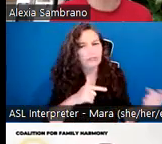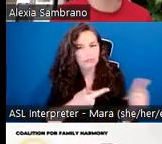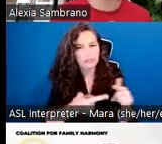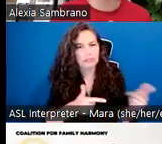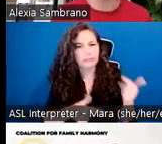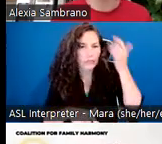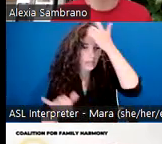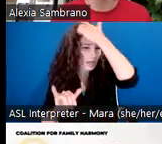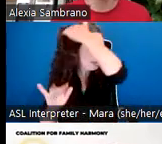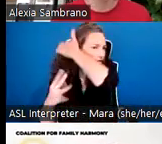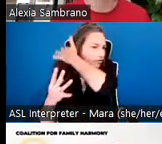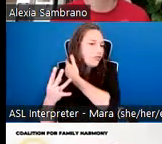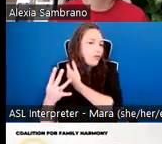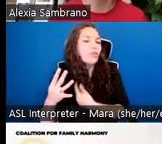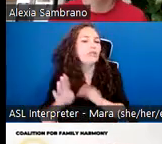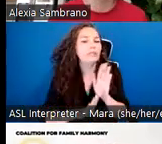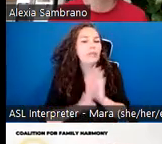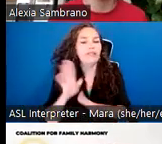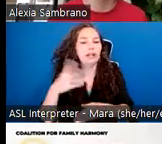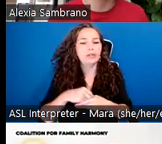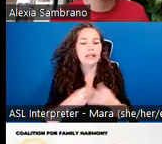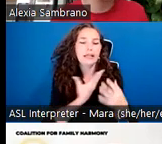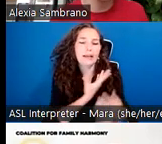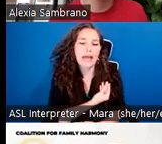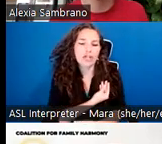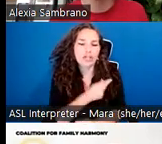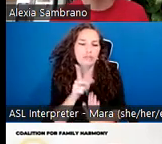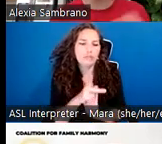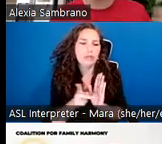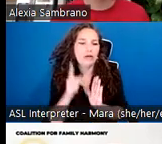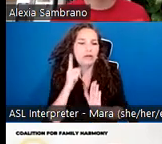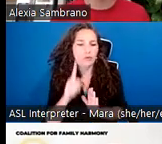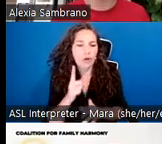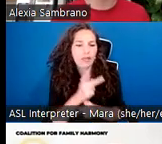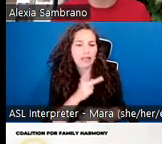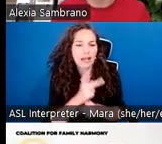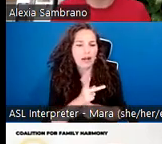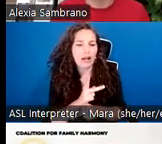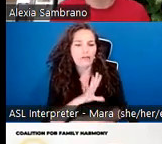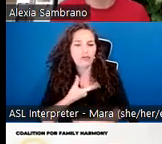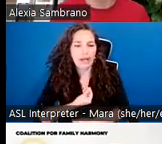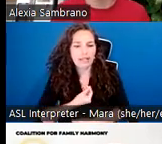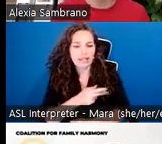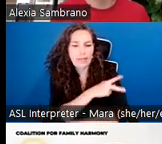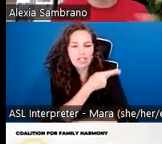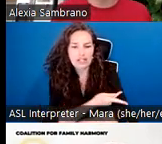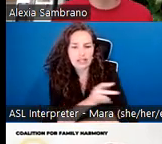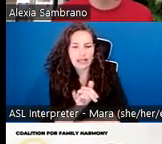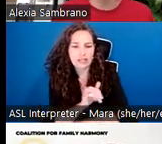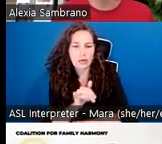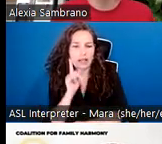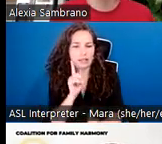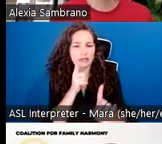compassionate protocols for the care of trans patients, as well as roadmaps for their families. So specifically, this is really, really important for trans